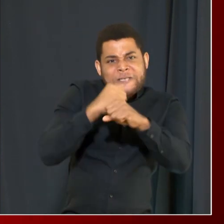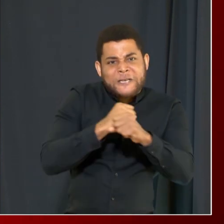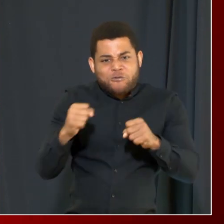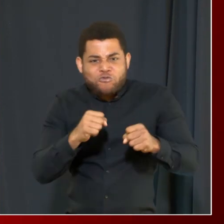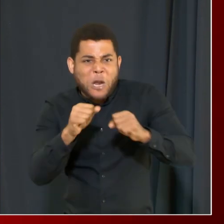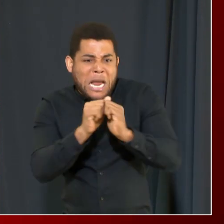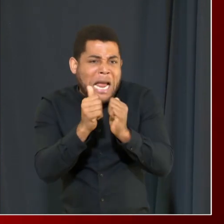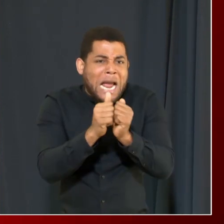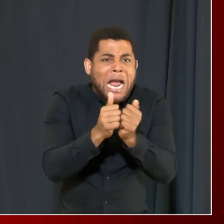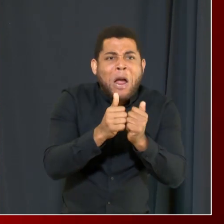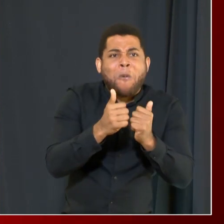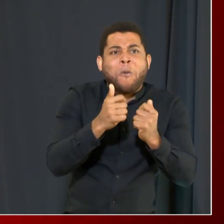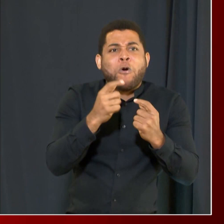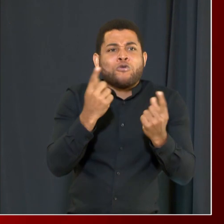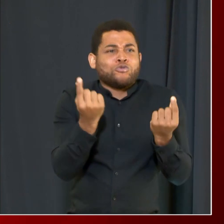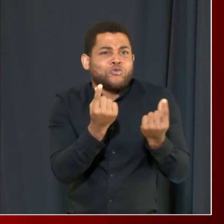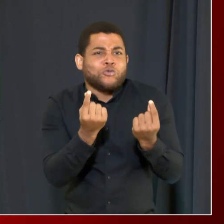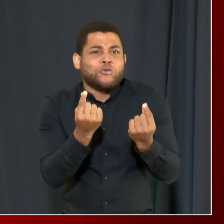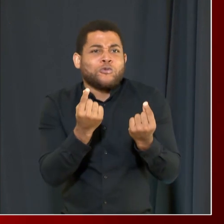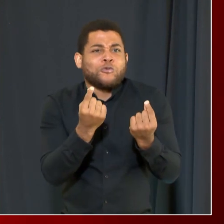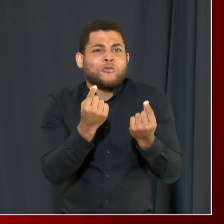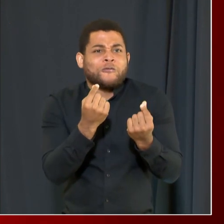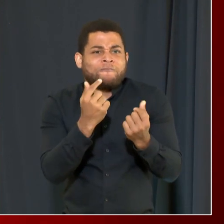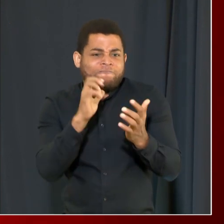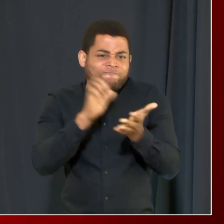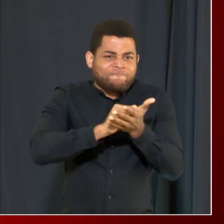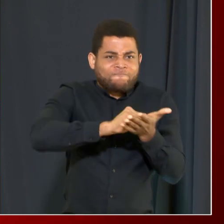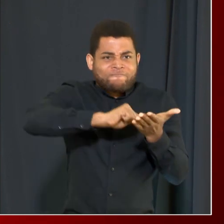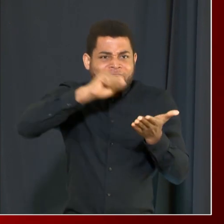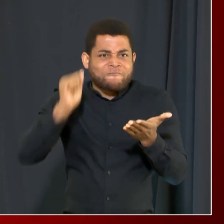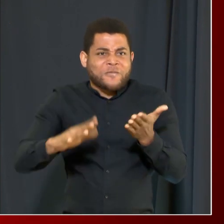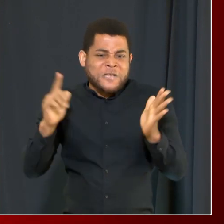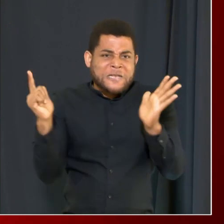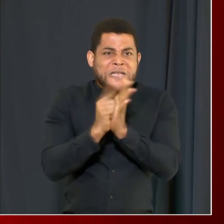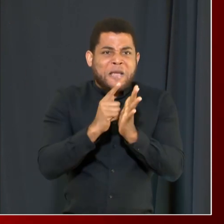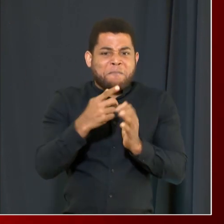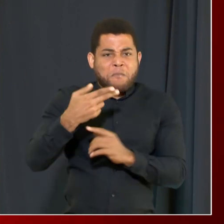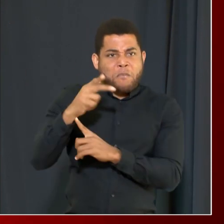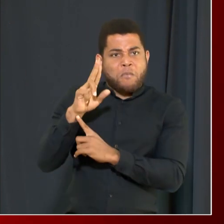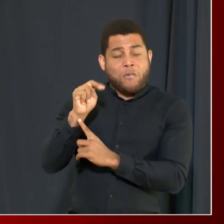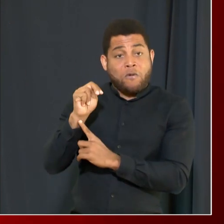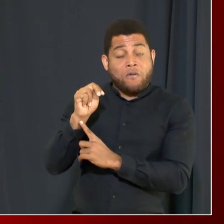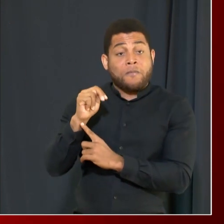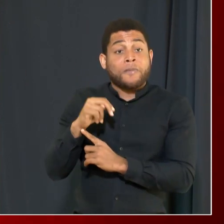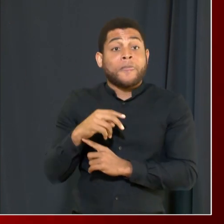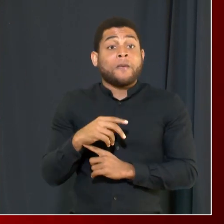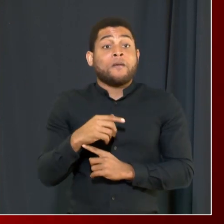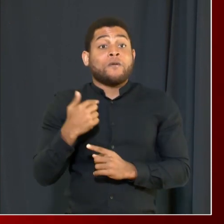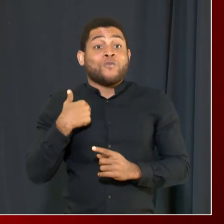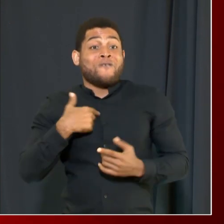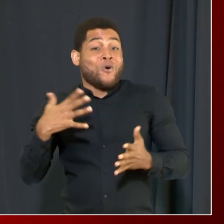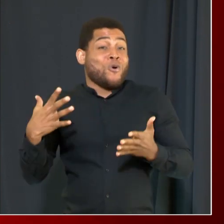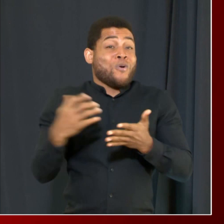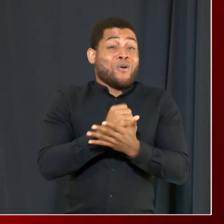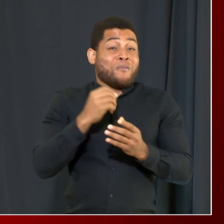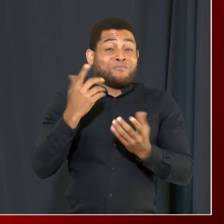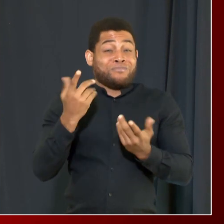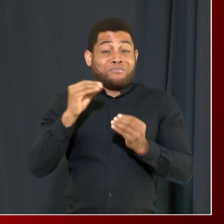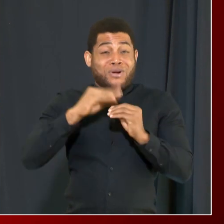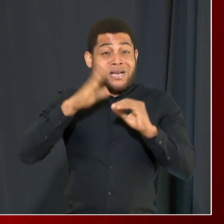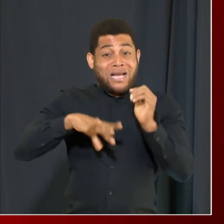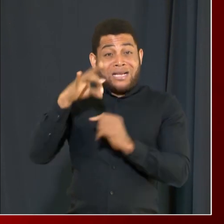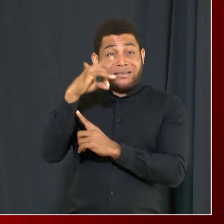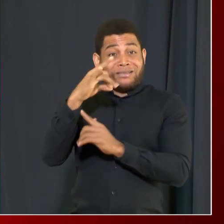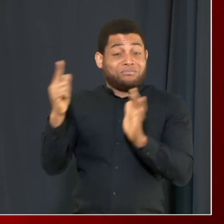firearms from the community. This year so far, we've recovered more than 1,800 illegal firearms in the district. We want to thank